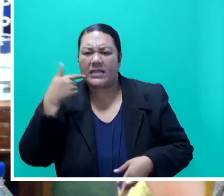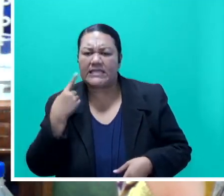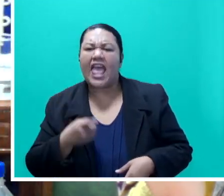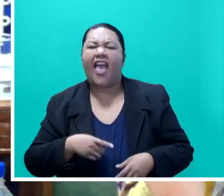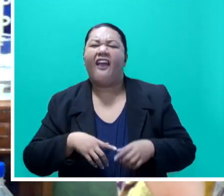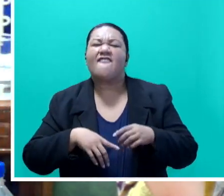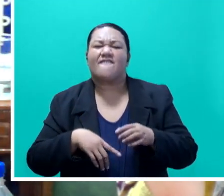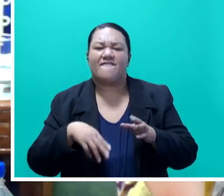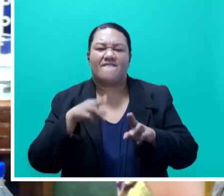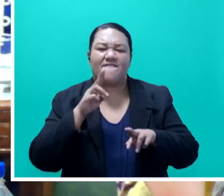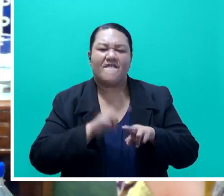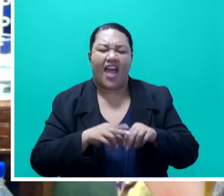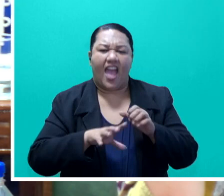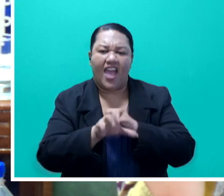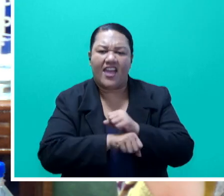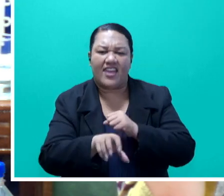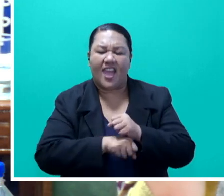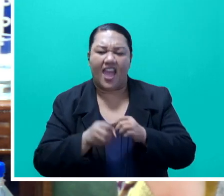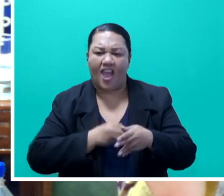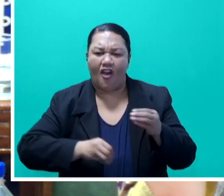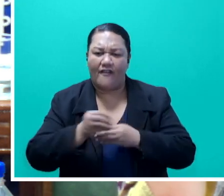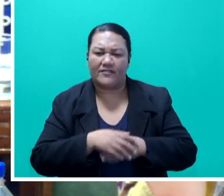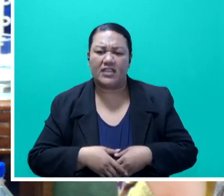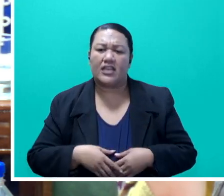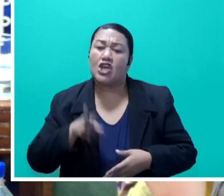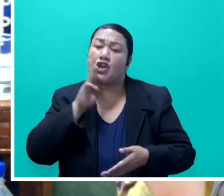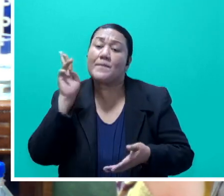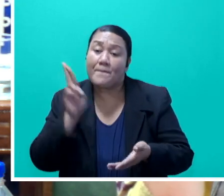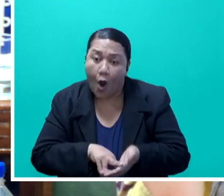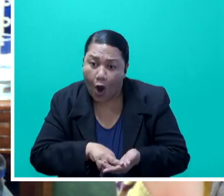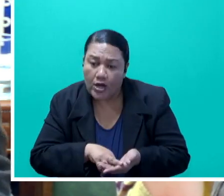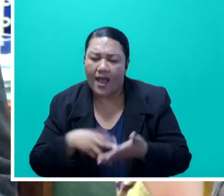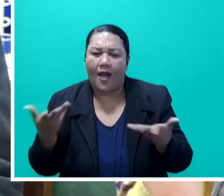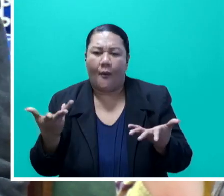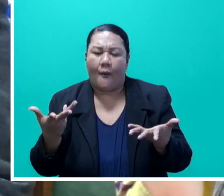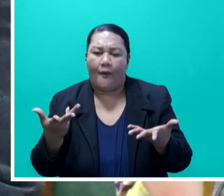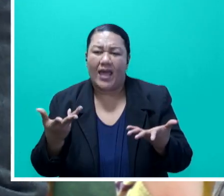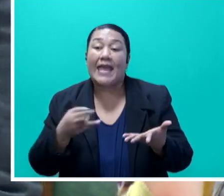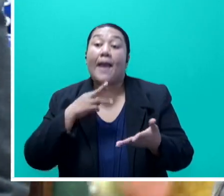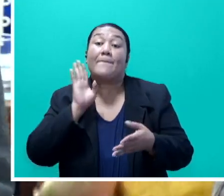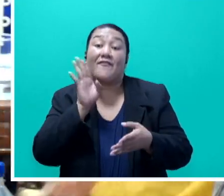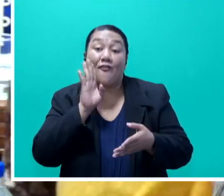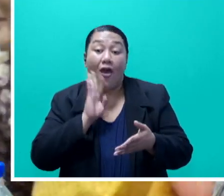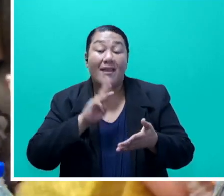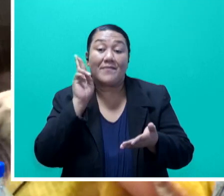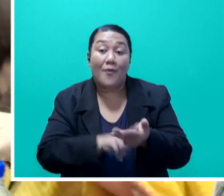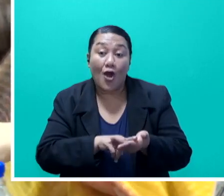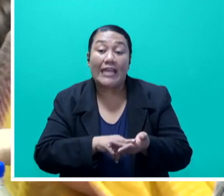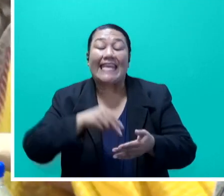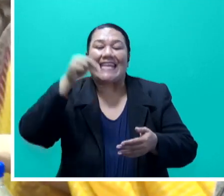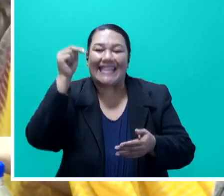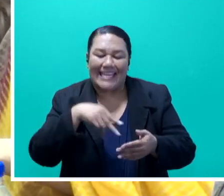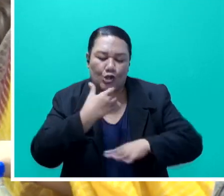FICACT somebody? You report the matter to FICACT. But before you report any matter to FICACT, you need to exhaust, you need to